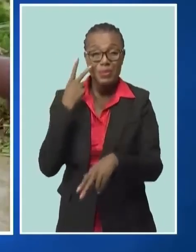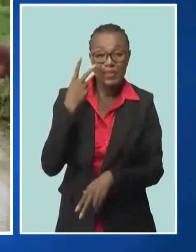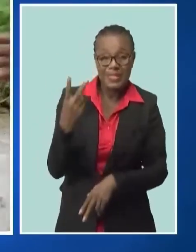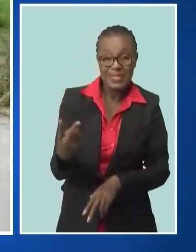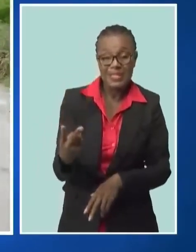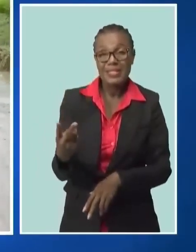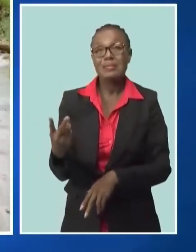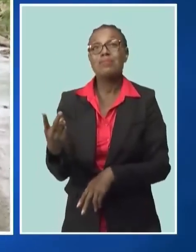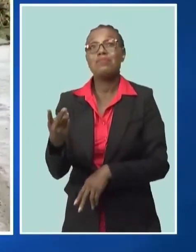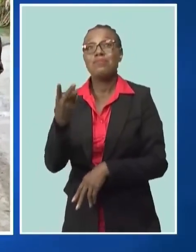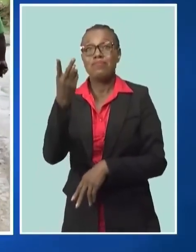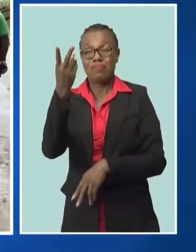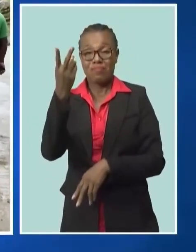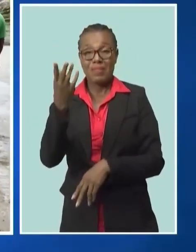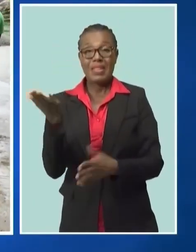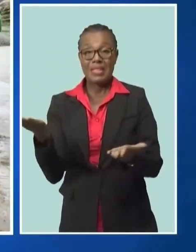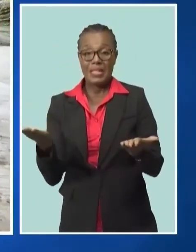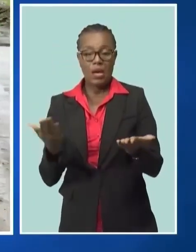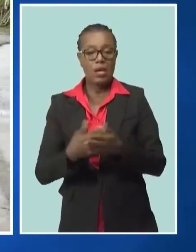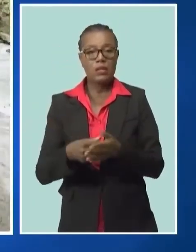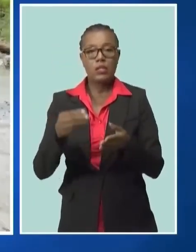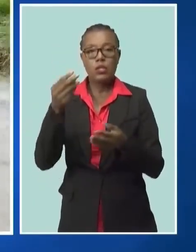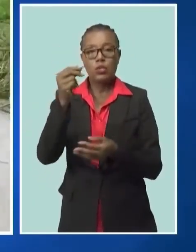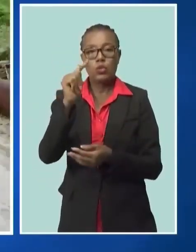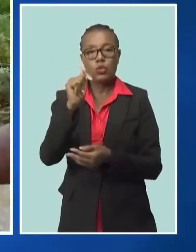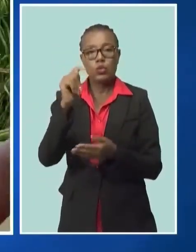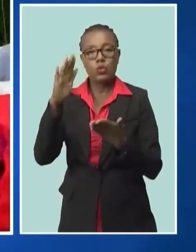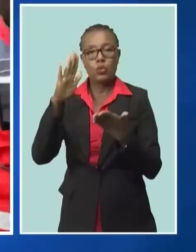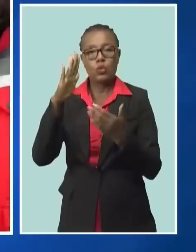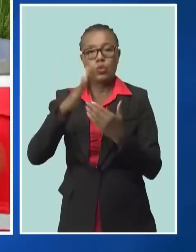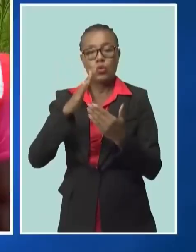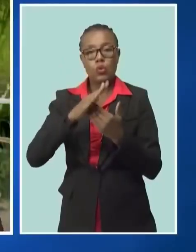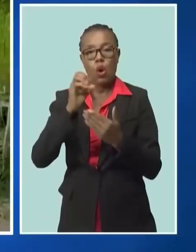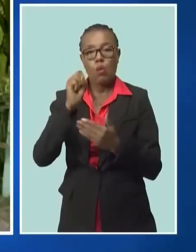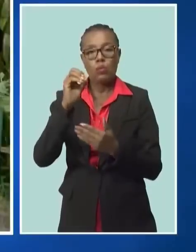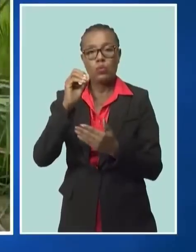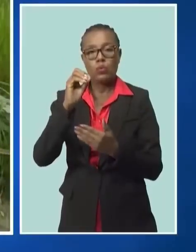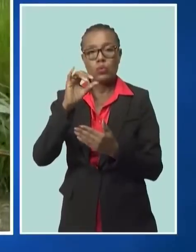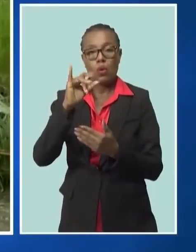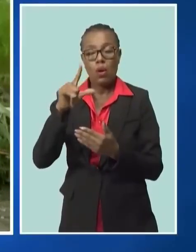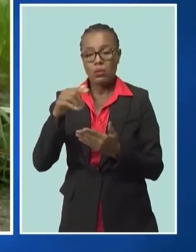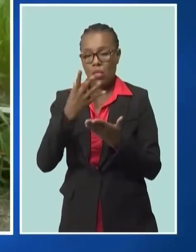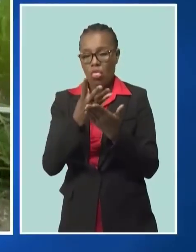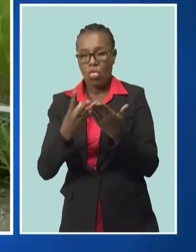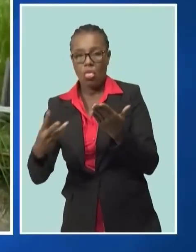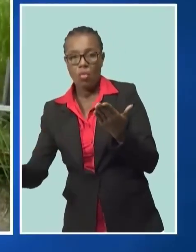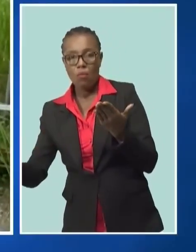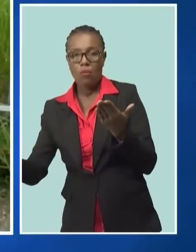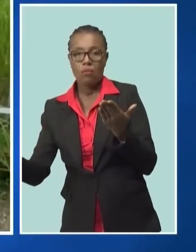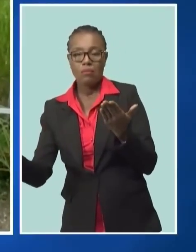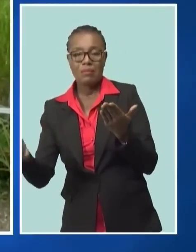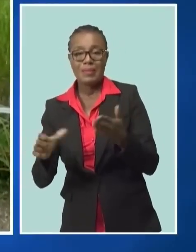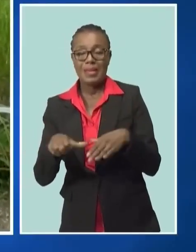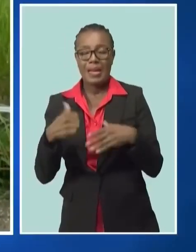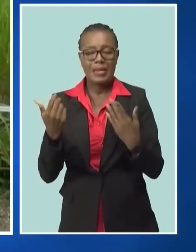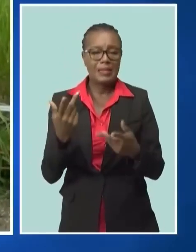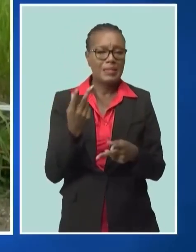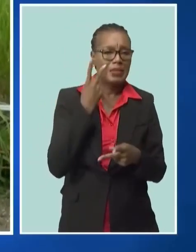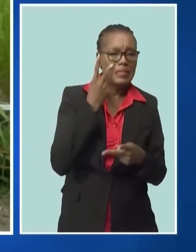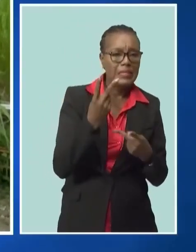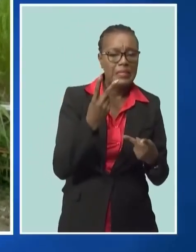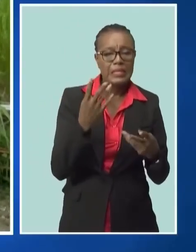removal of the topsoil and the areas, whereas an initial assessment will be done for other personnel to see what best we can do